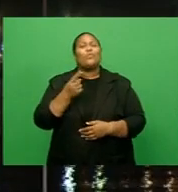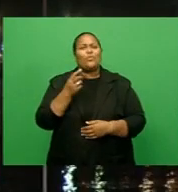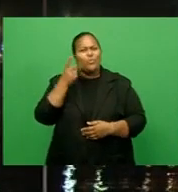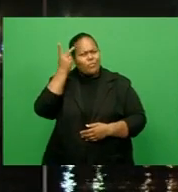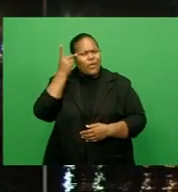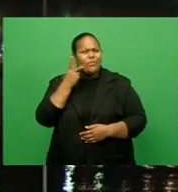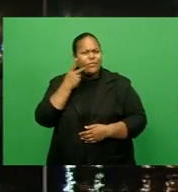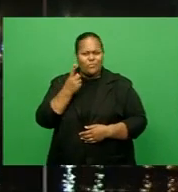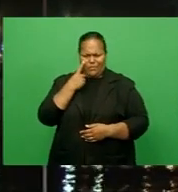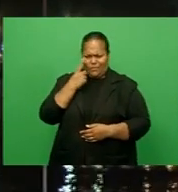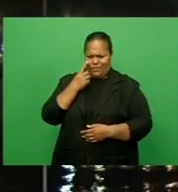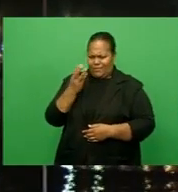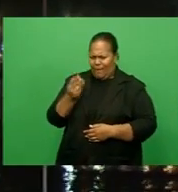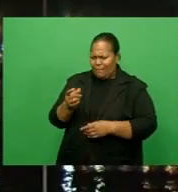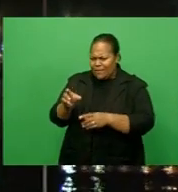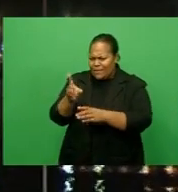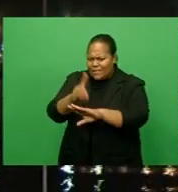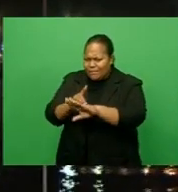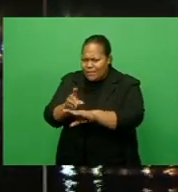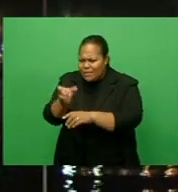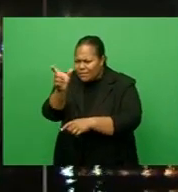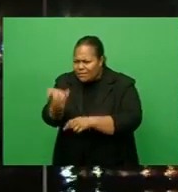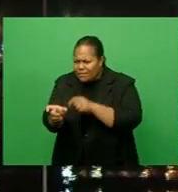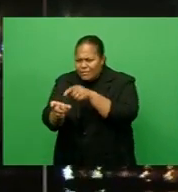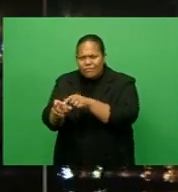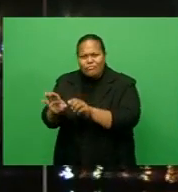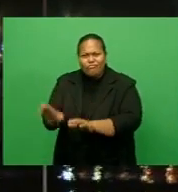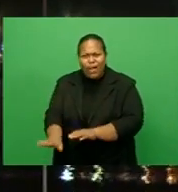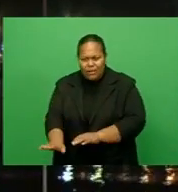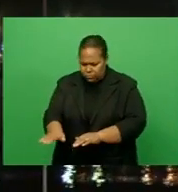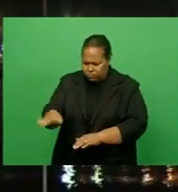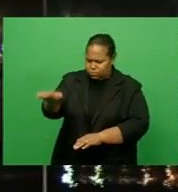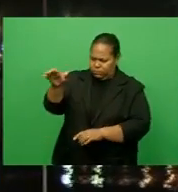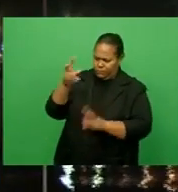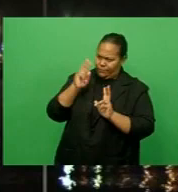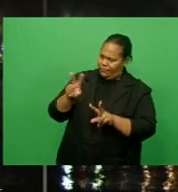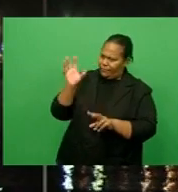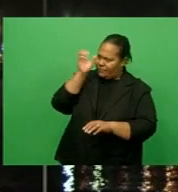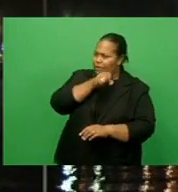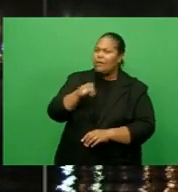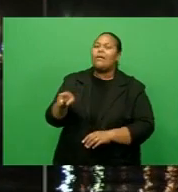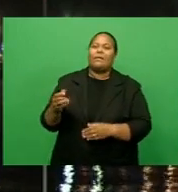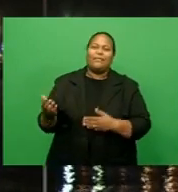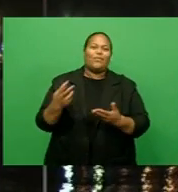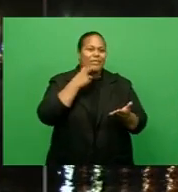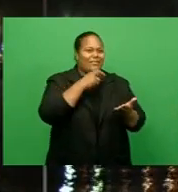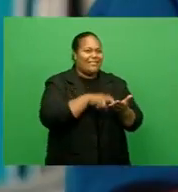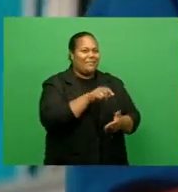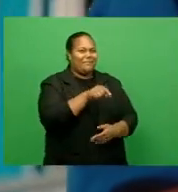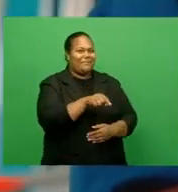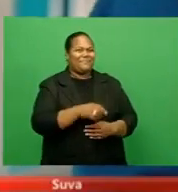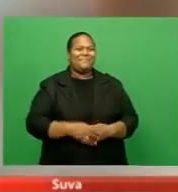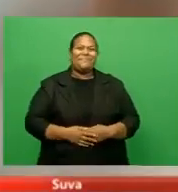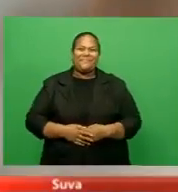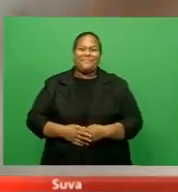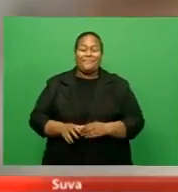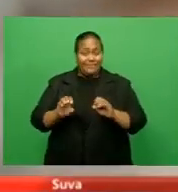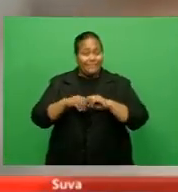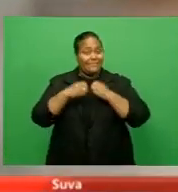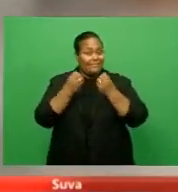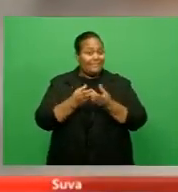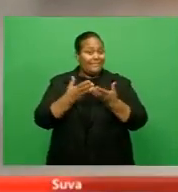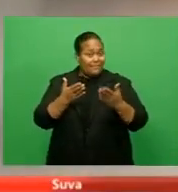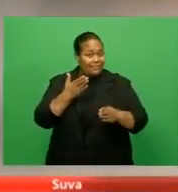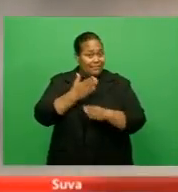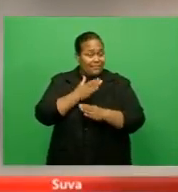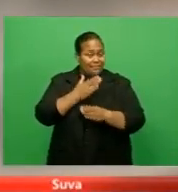some form of disability in their child as they grew older. Venina Rakautonga has more. The organization is working